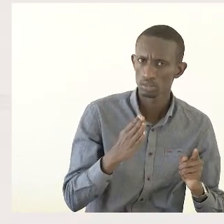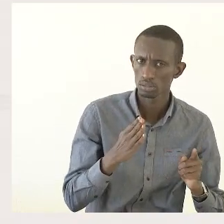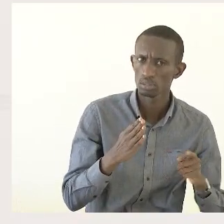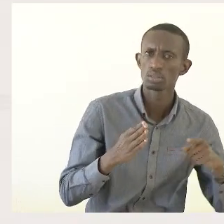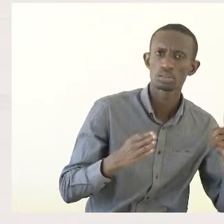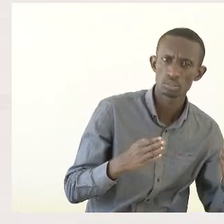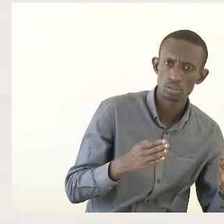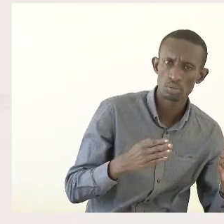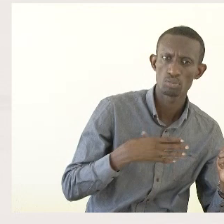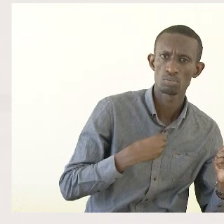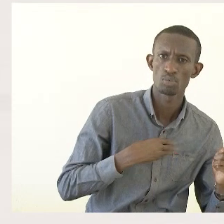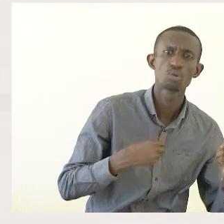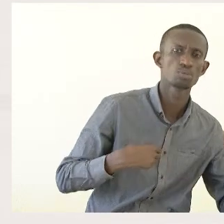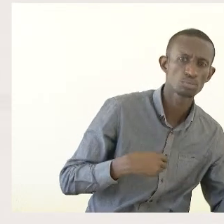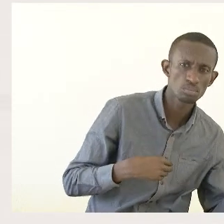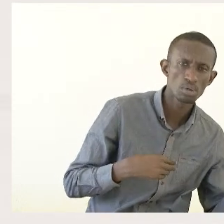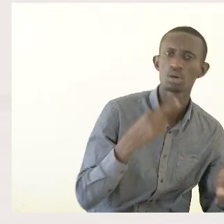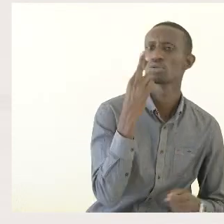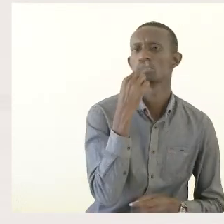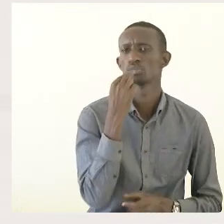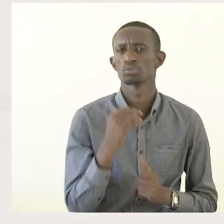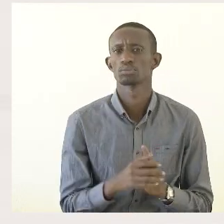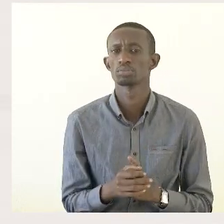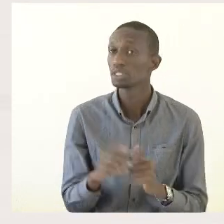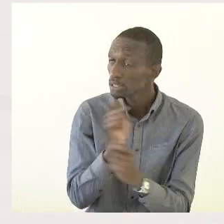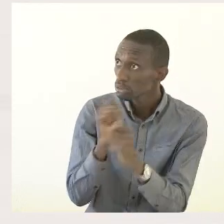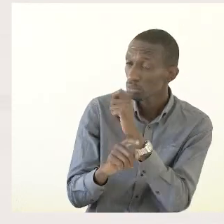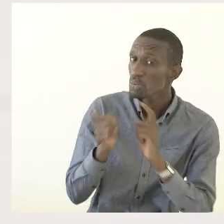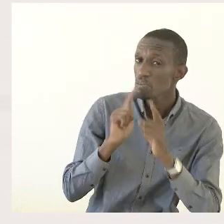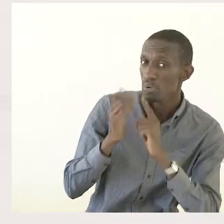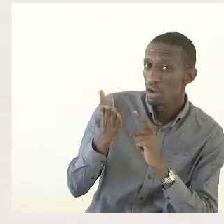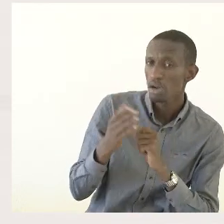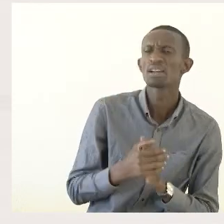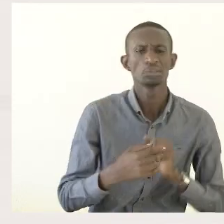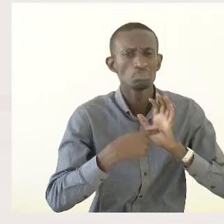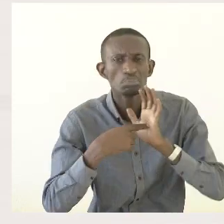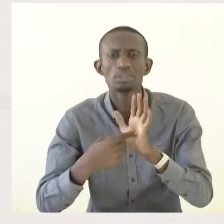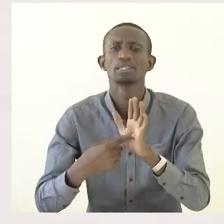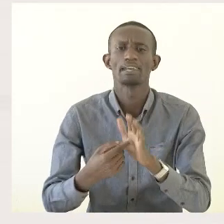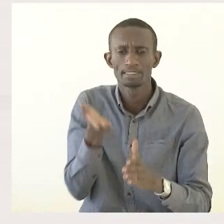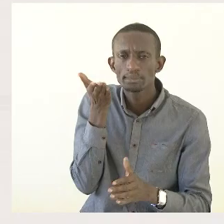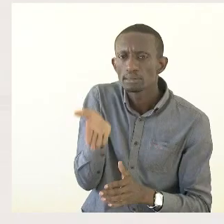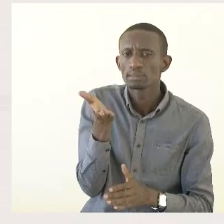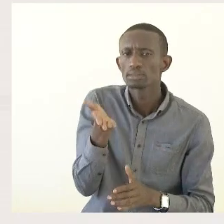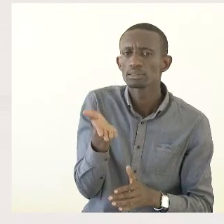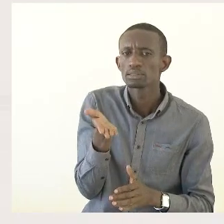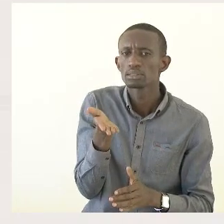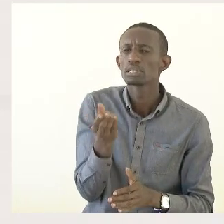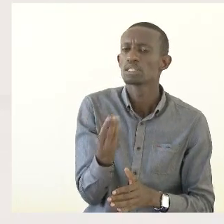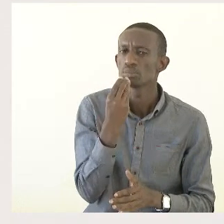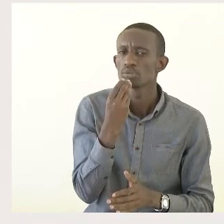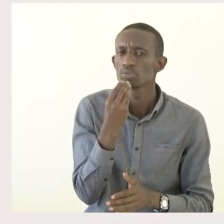to the amount of glucose present. These changes in color indicate the presence of non-reducing sugars in the food